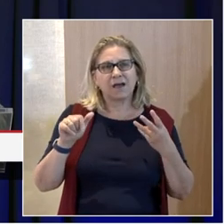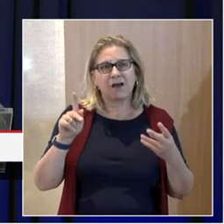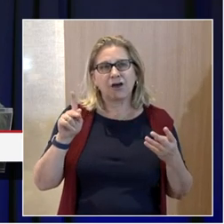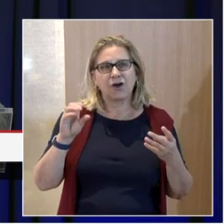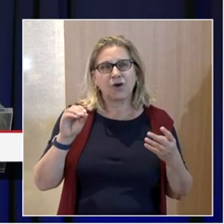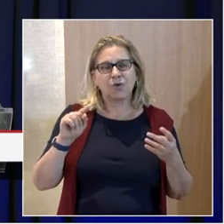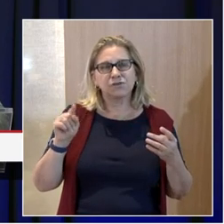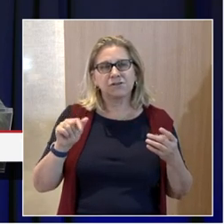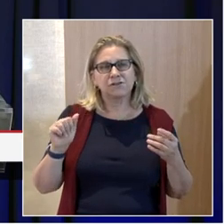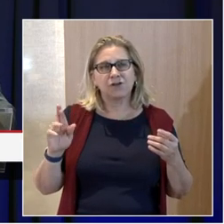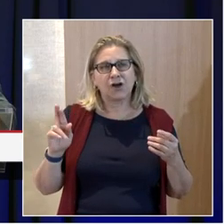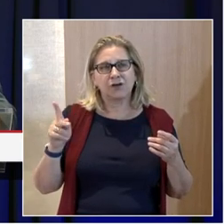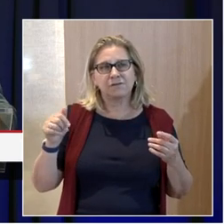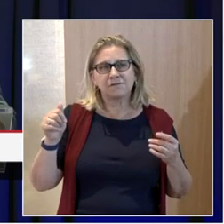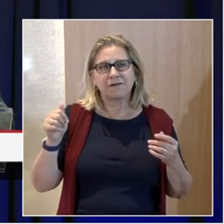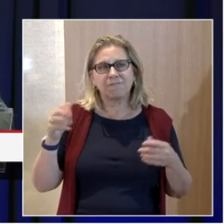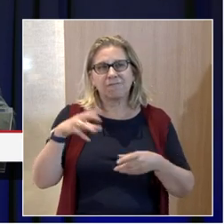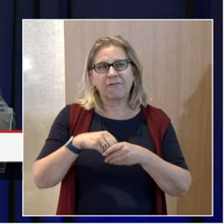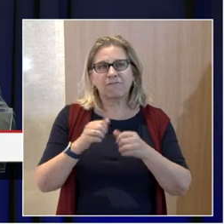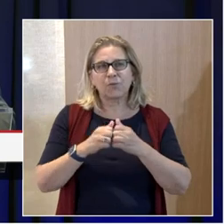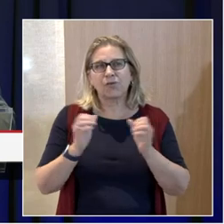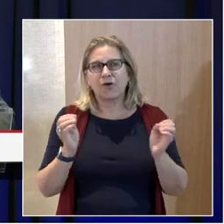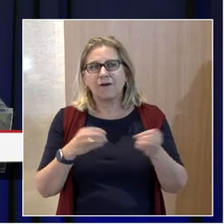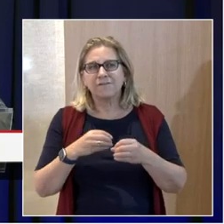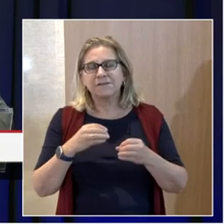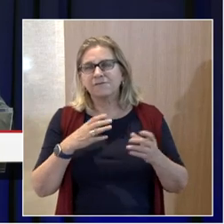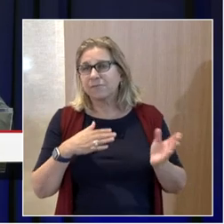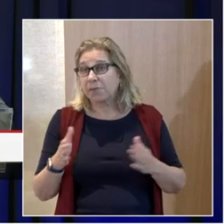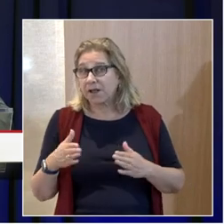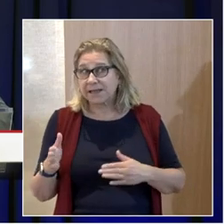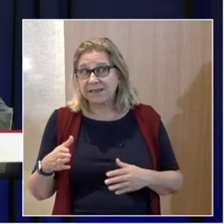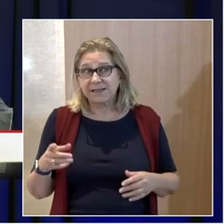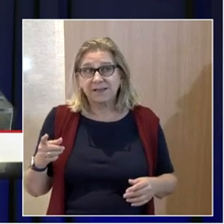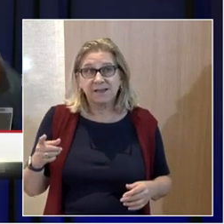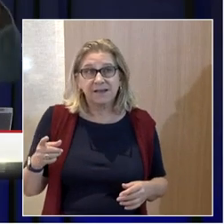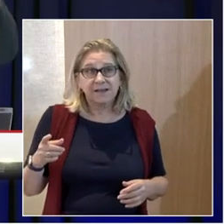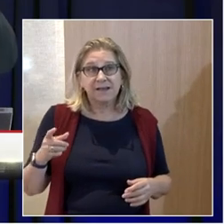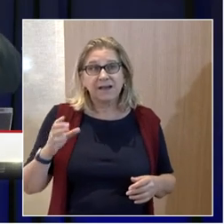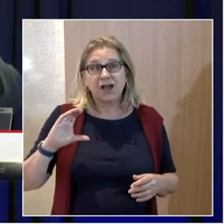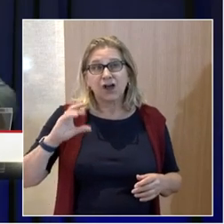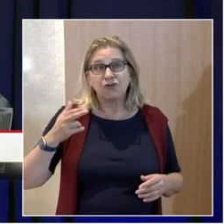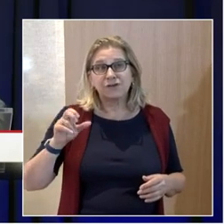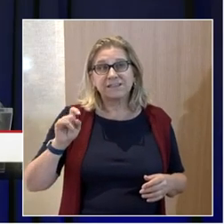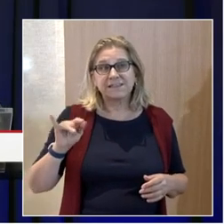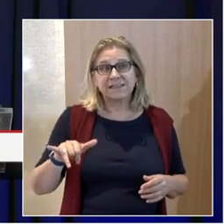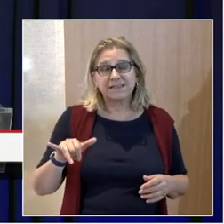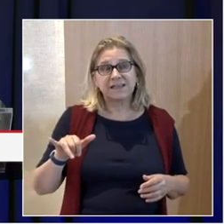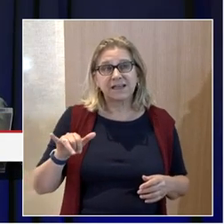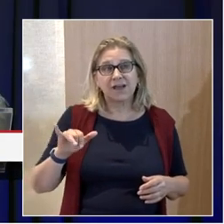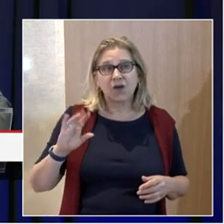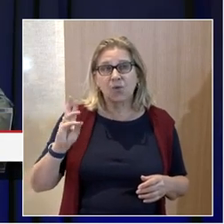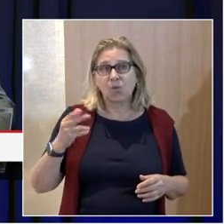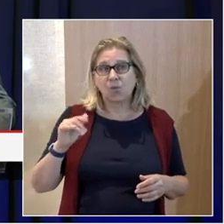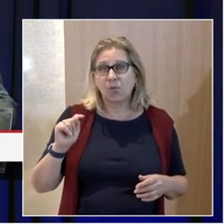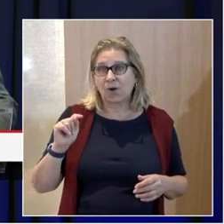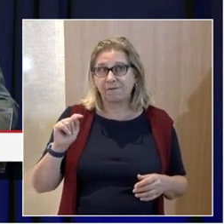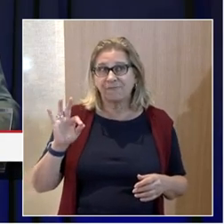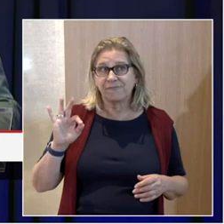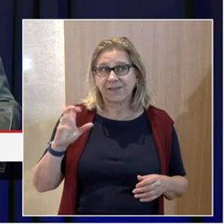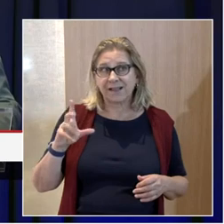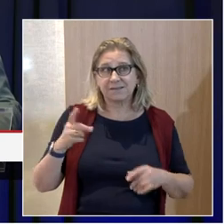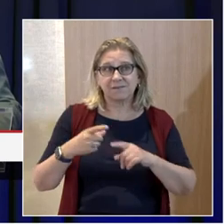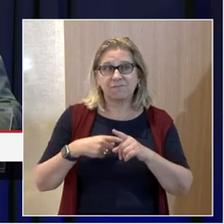Planning. I call, and Christy Whitfield is here, I understand, from DSLBD, who's in the back, and I call on all of